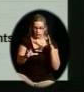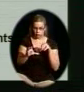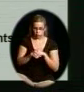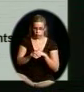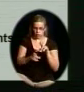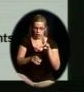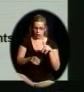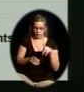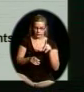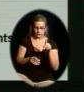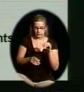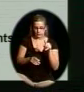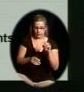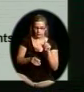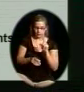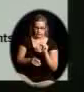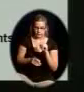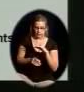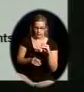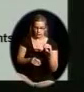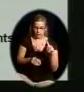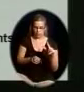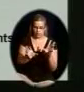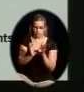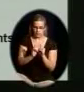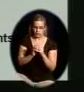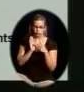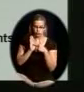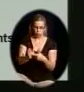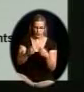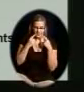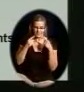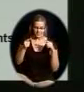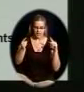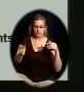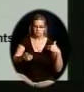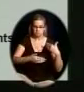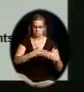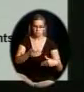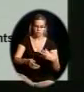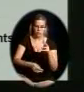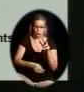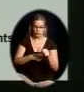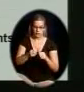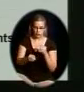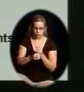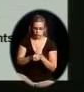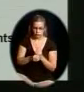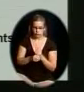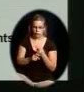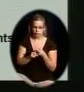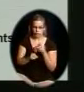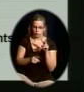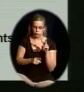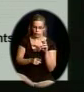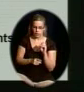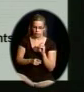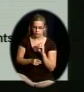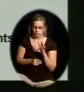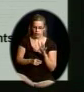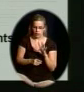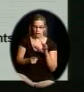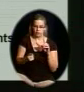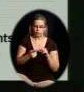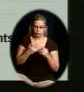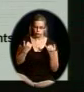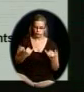in a T&L meeting, showing the success that we've had over the course of the 3 years of implementation from 2005 to this